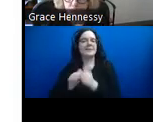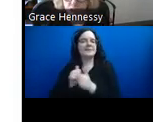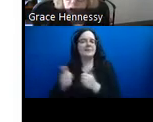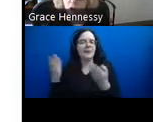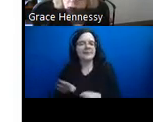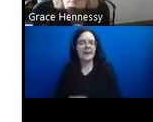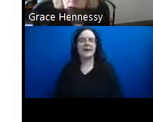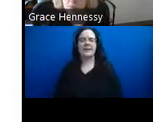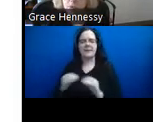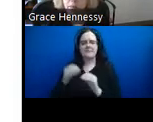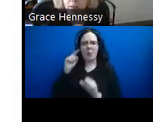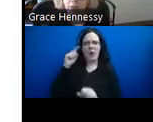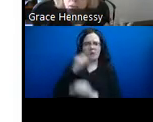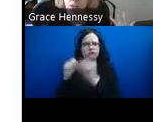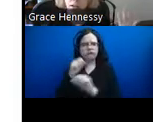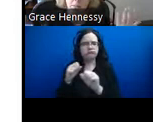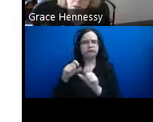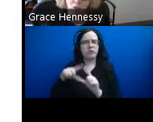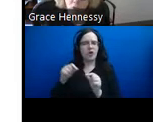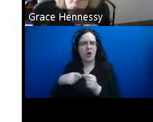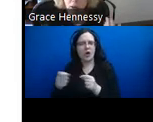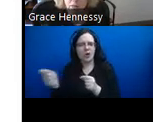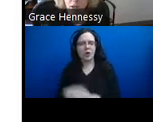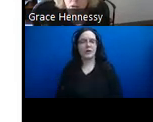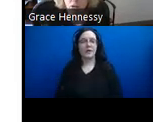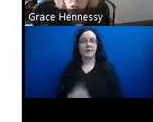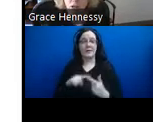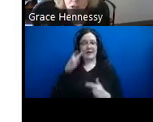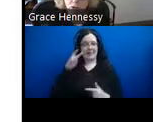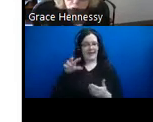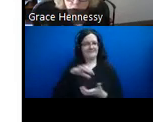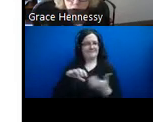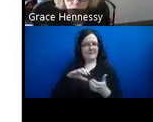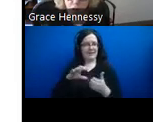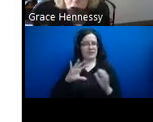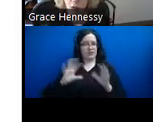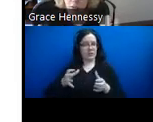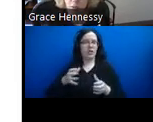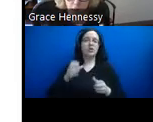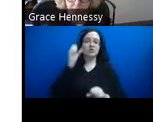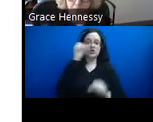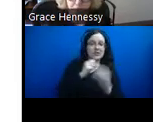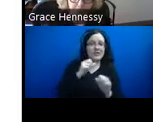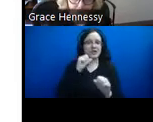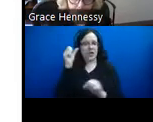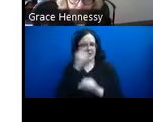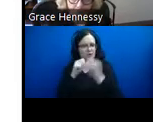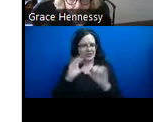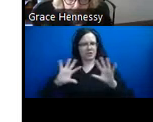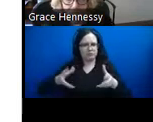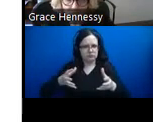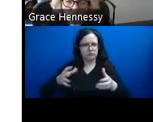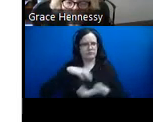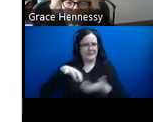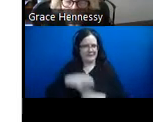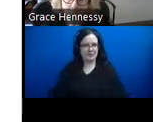more strategic card games. And then they looked at a mixed group of non-strategic and strategic gambling. And